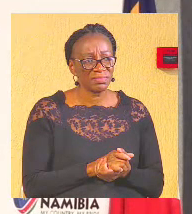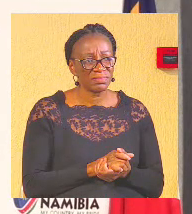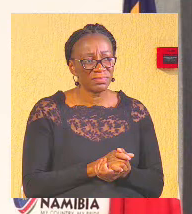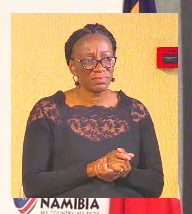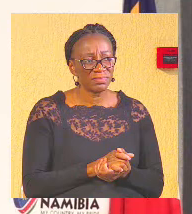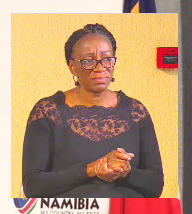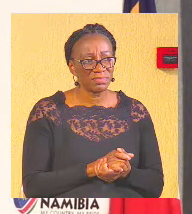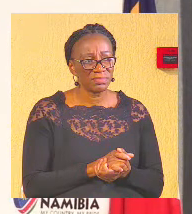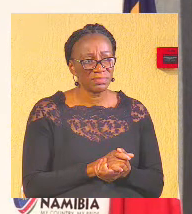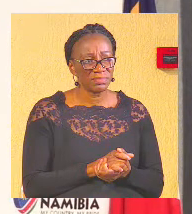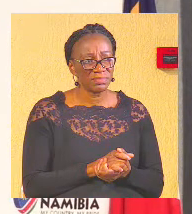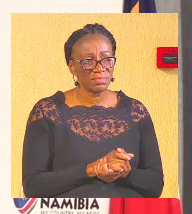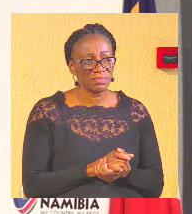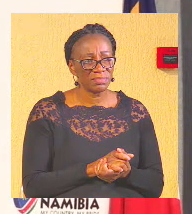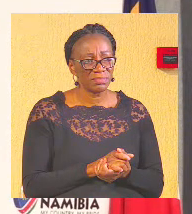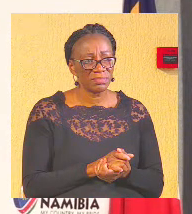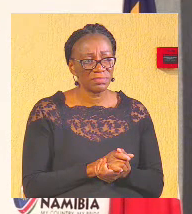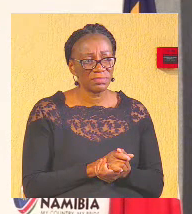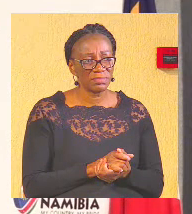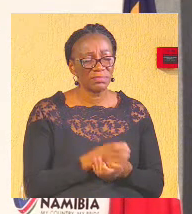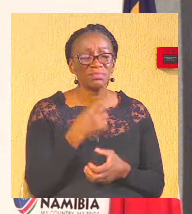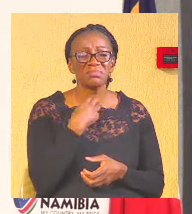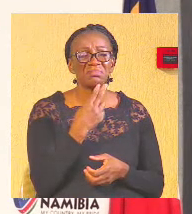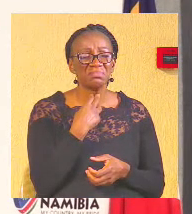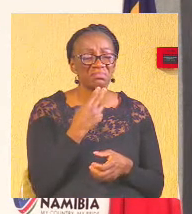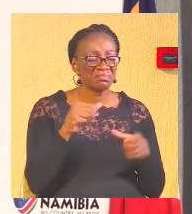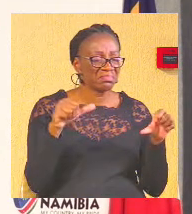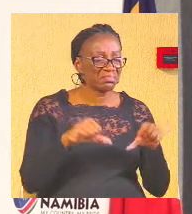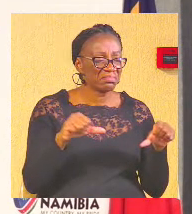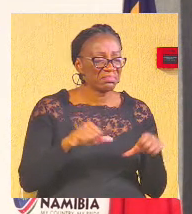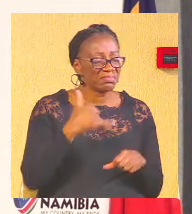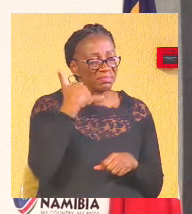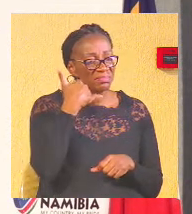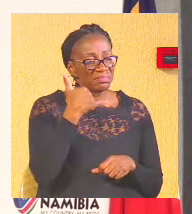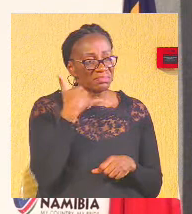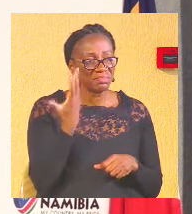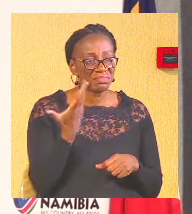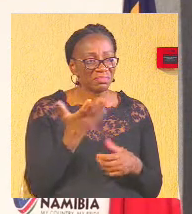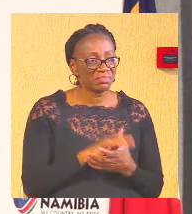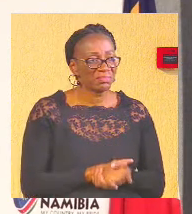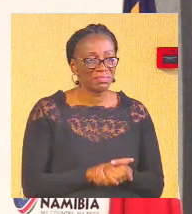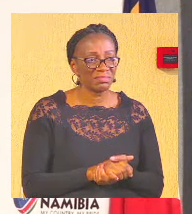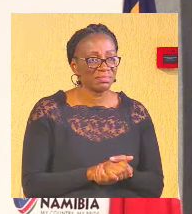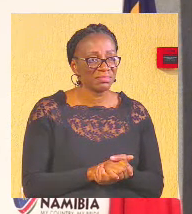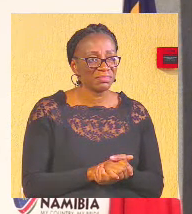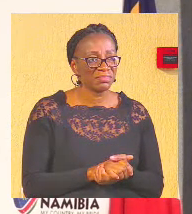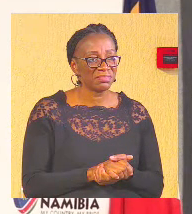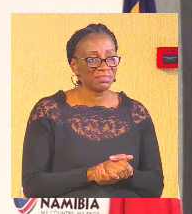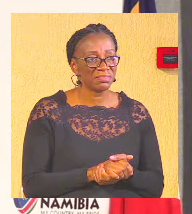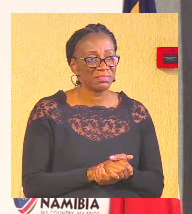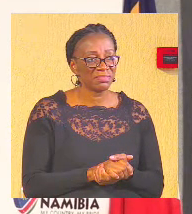is to be tested alcohol in the blood, so say for instance I consume 4 cans of